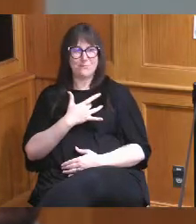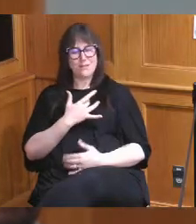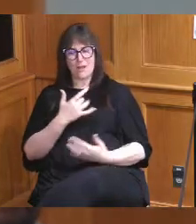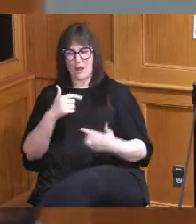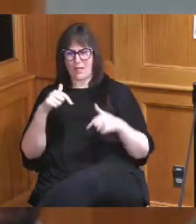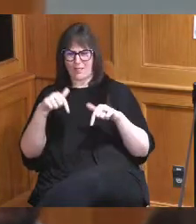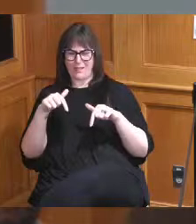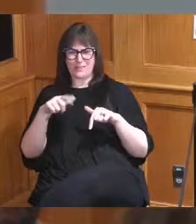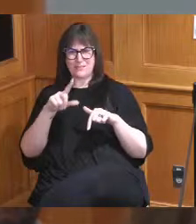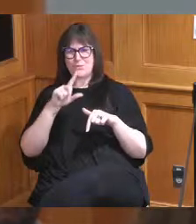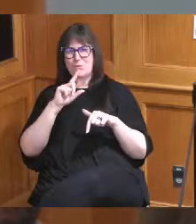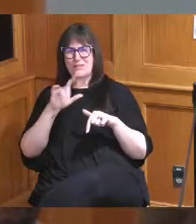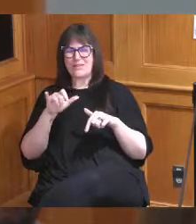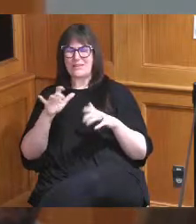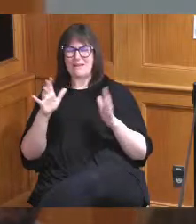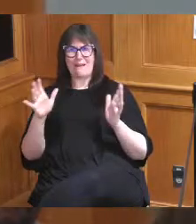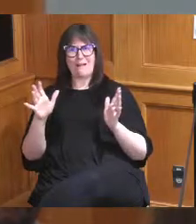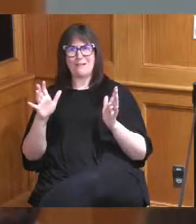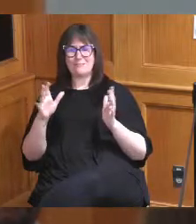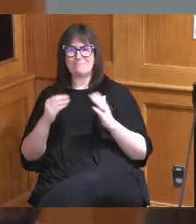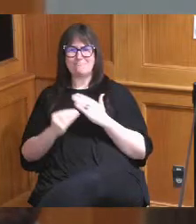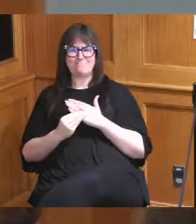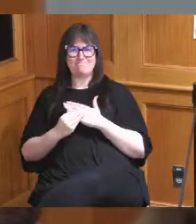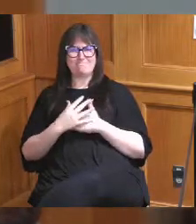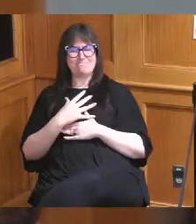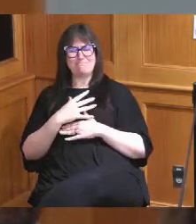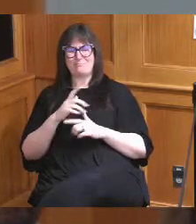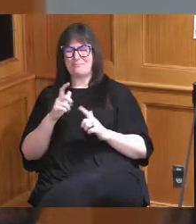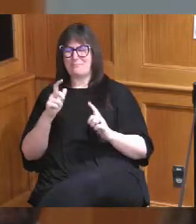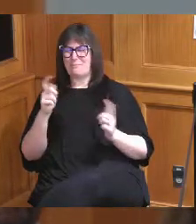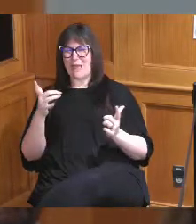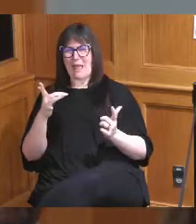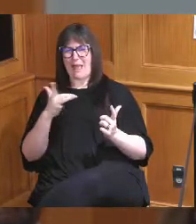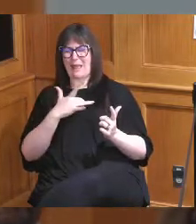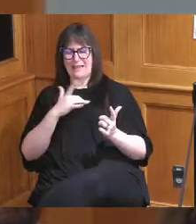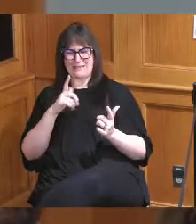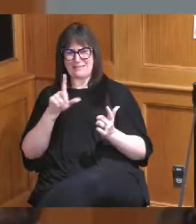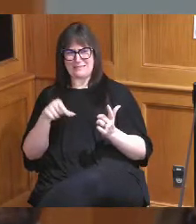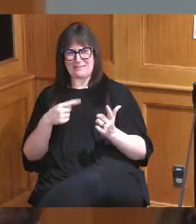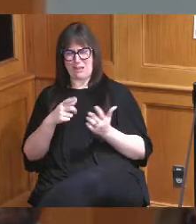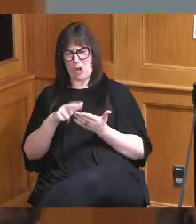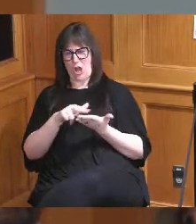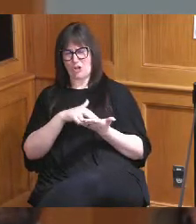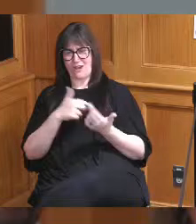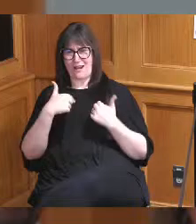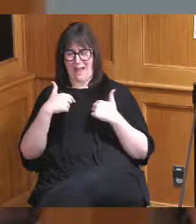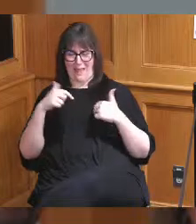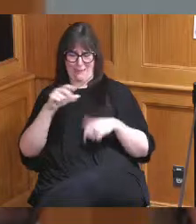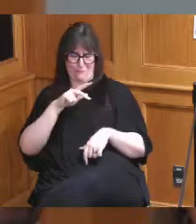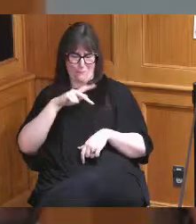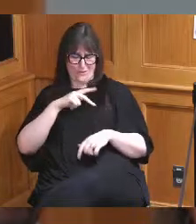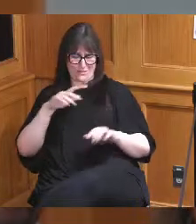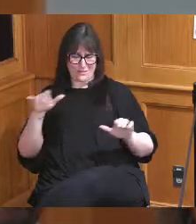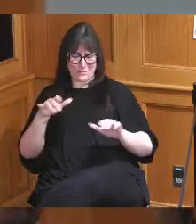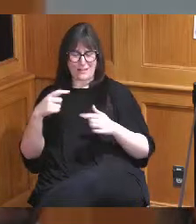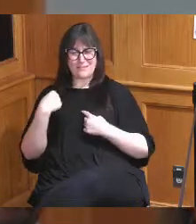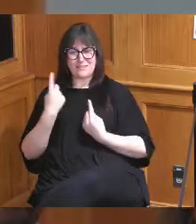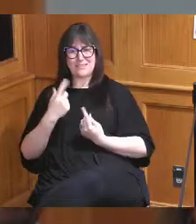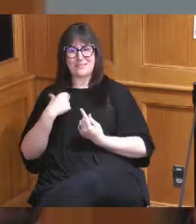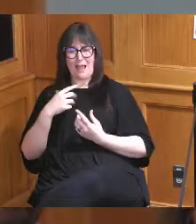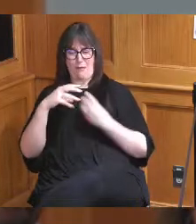This is really a big thing for me. This is probably the largest single contractor that I've done since I've had this